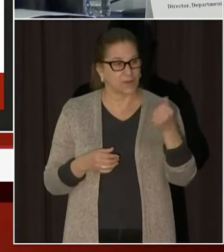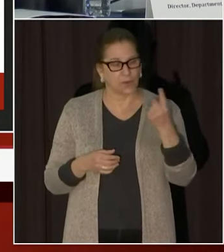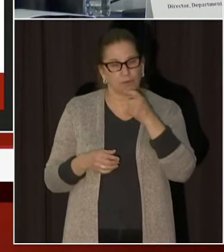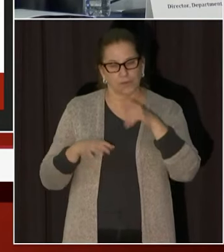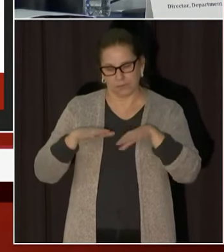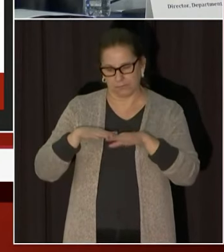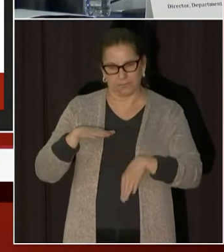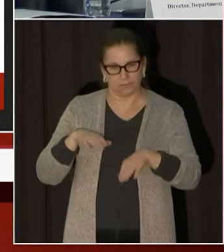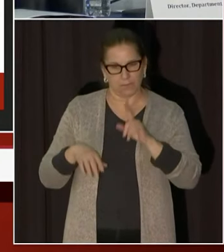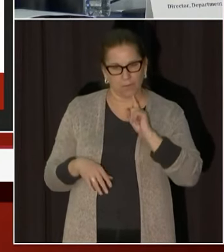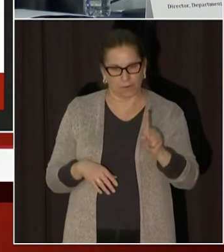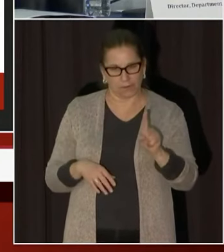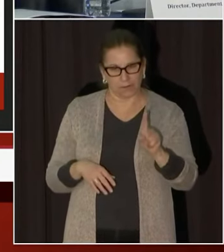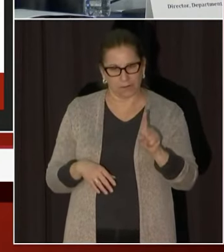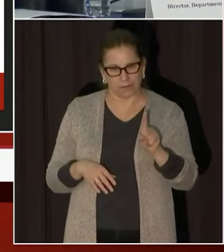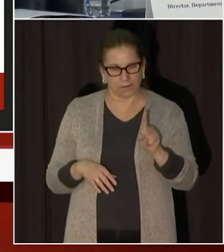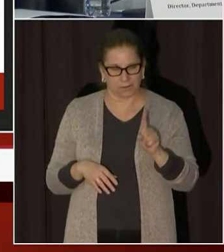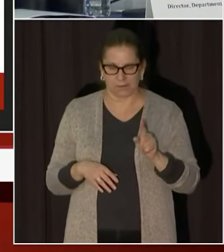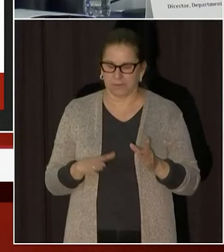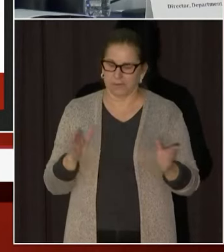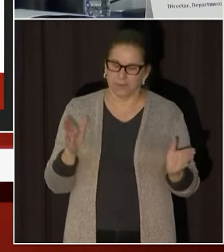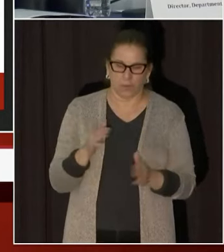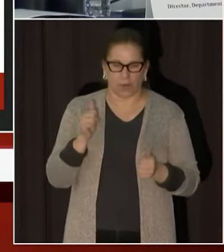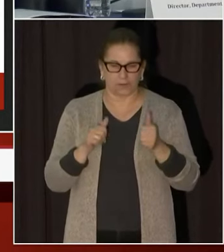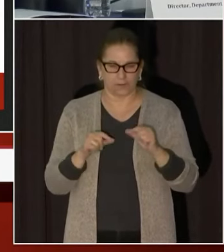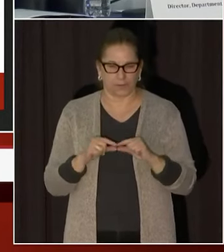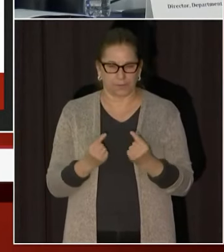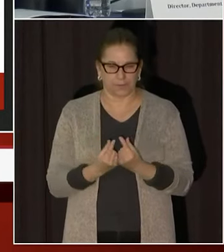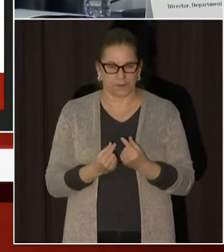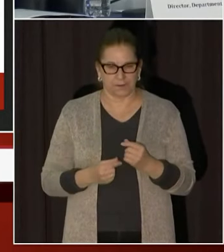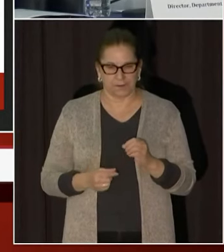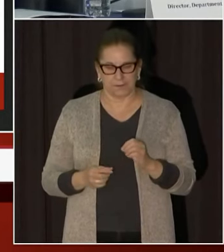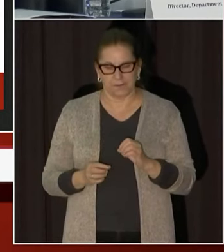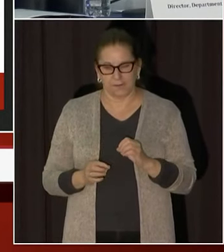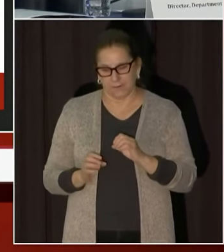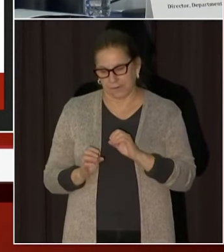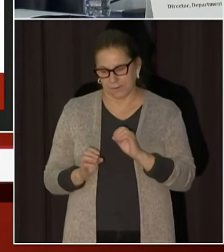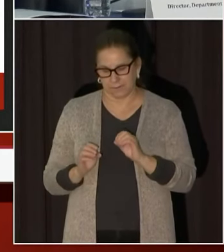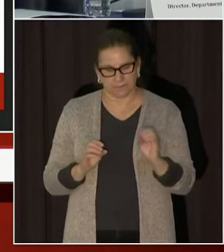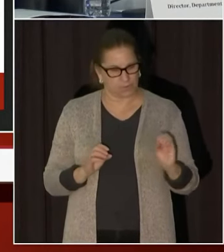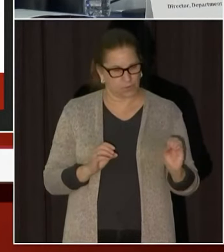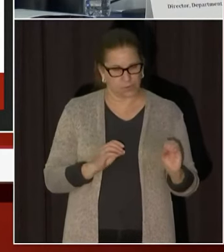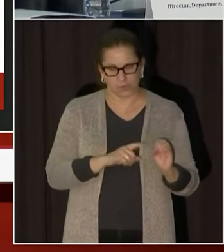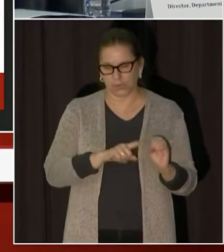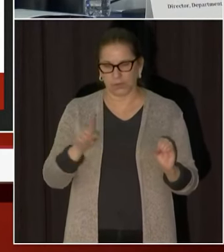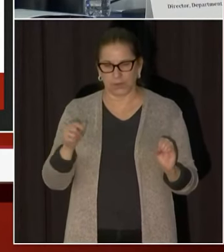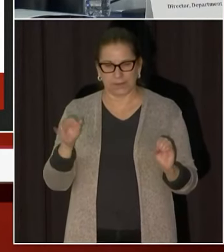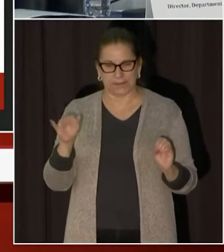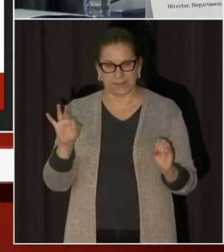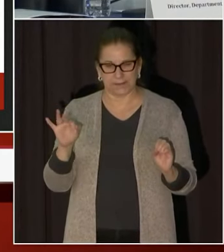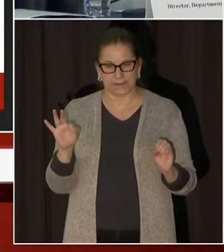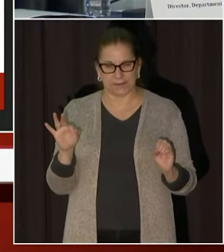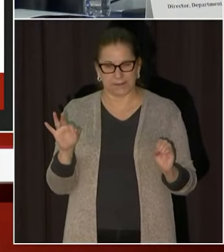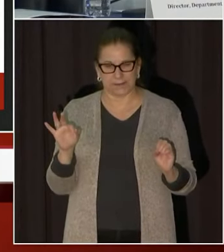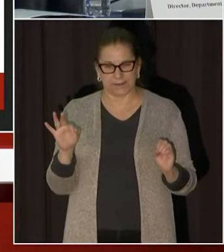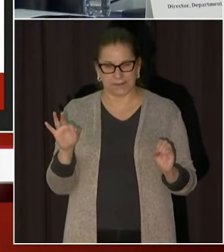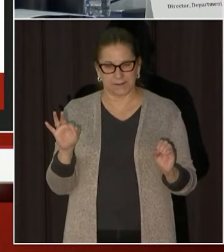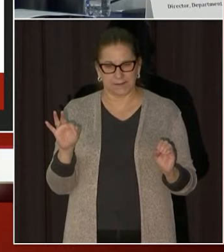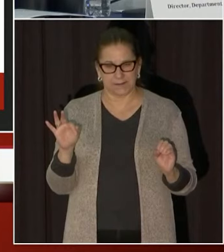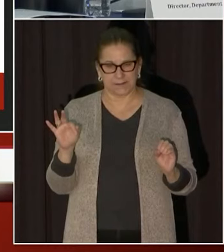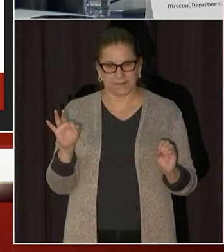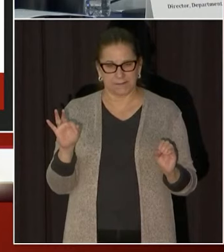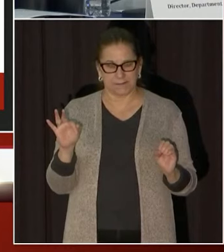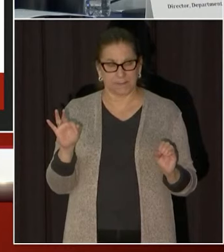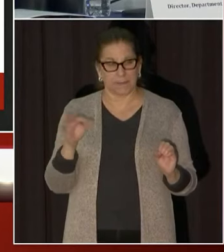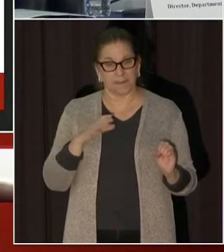is impacted out of that 0 to 19 age group. And then the numbers increase, or they're more on the 15